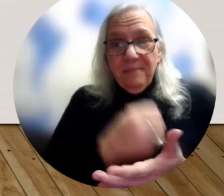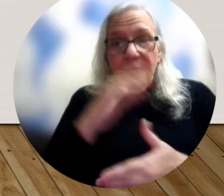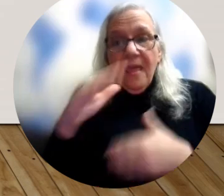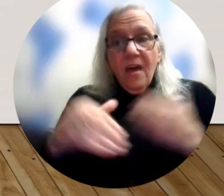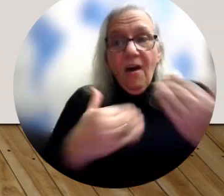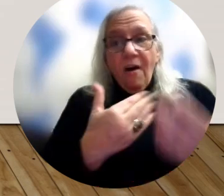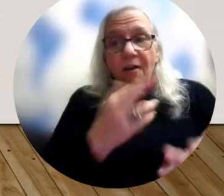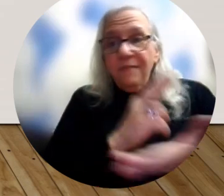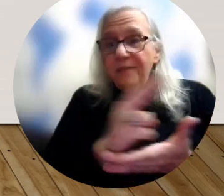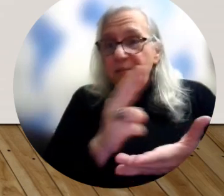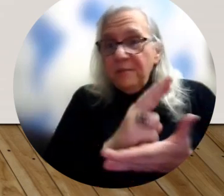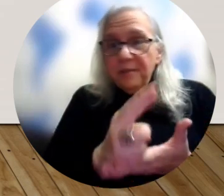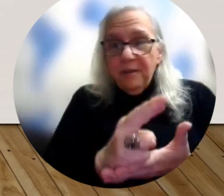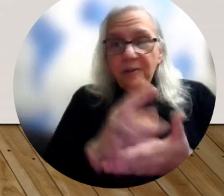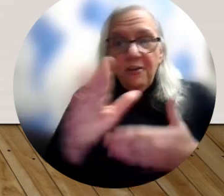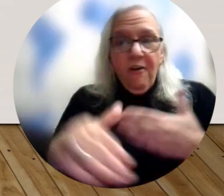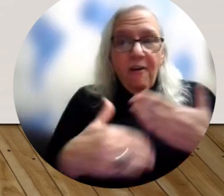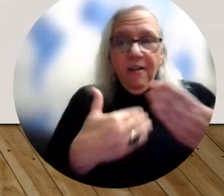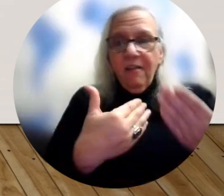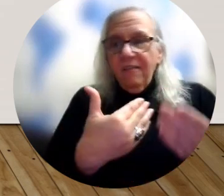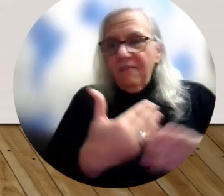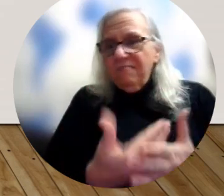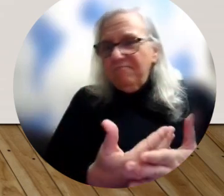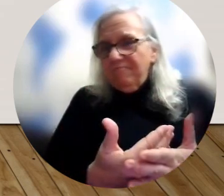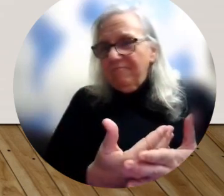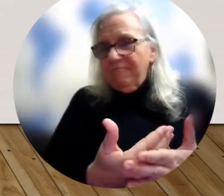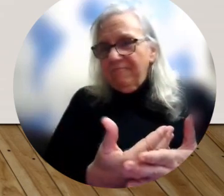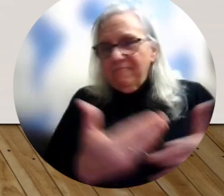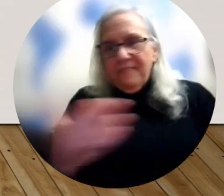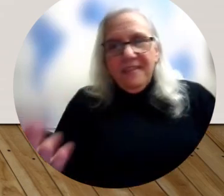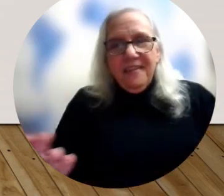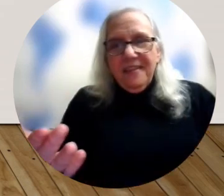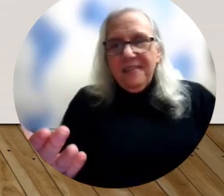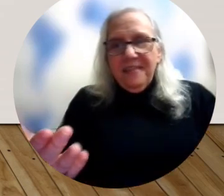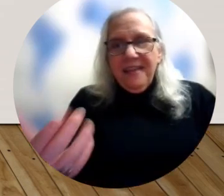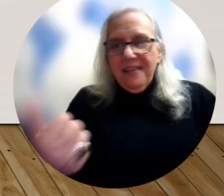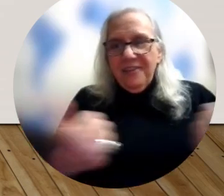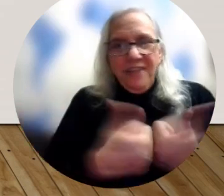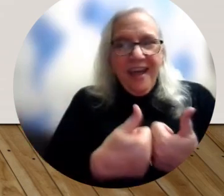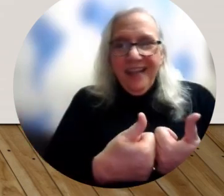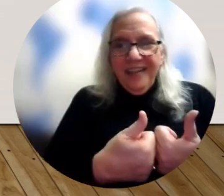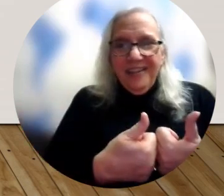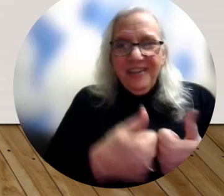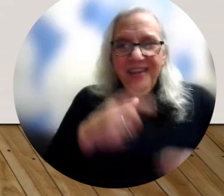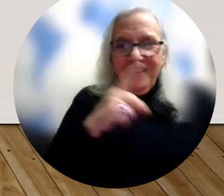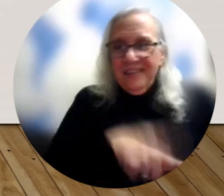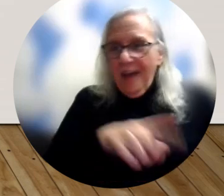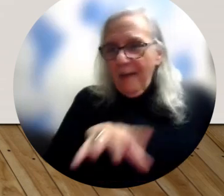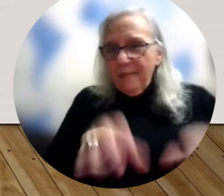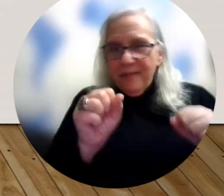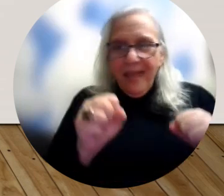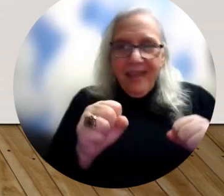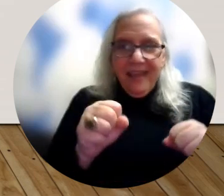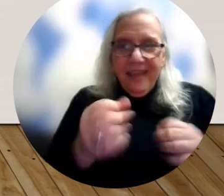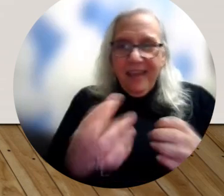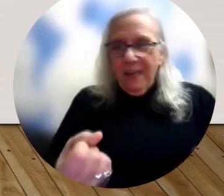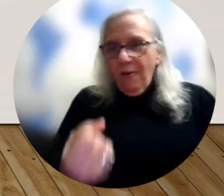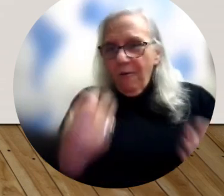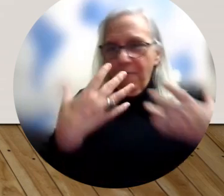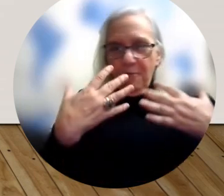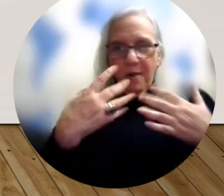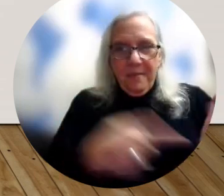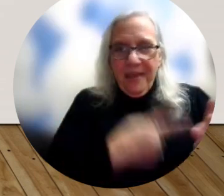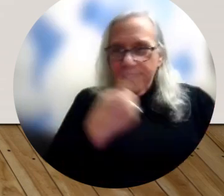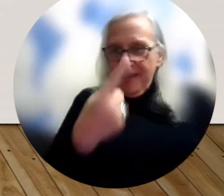wins. All of this research, all this that is challenging, time-taking,